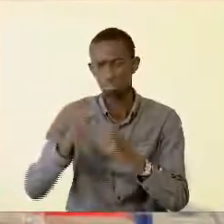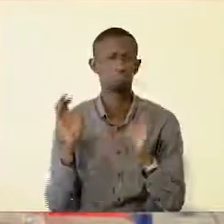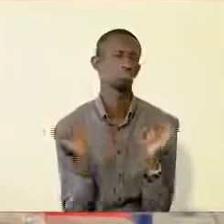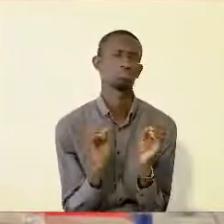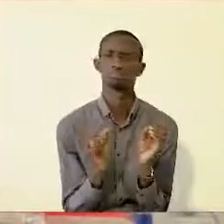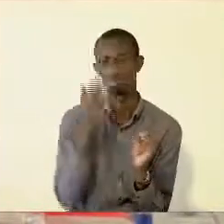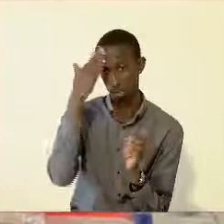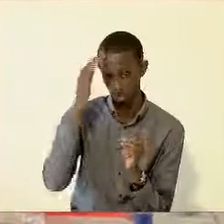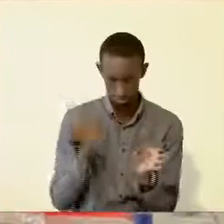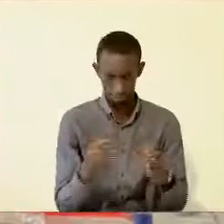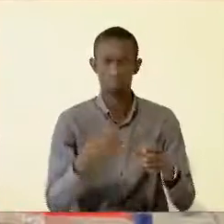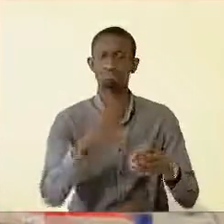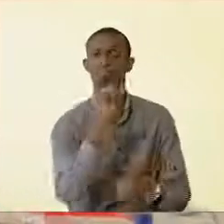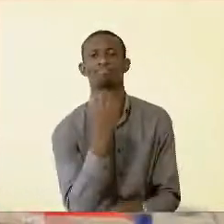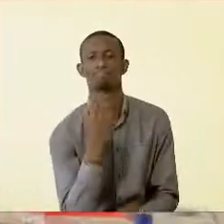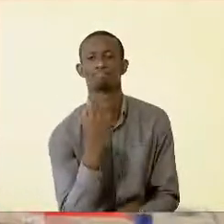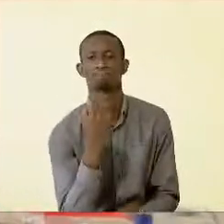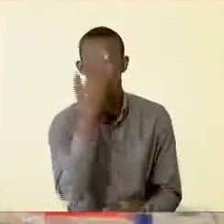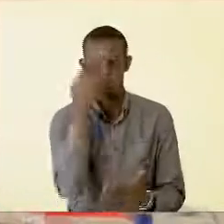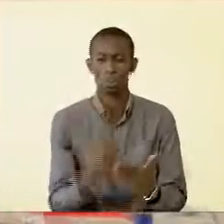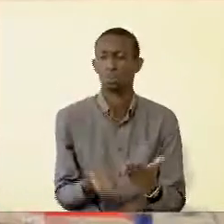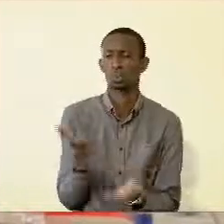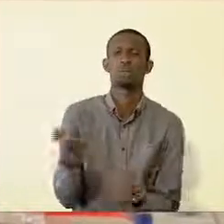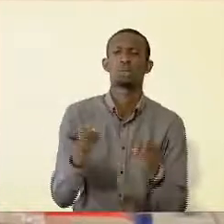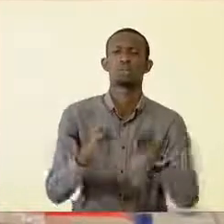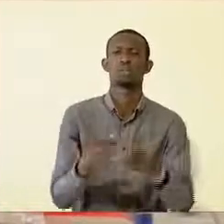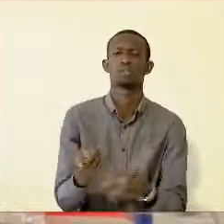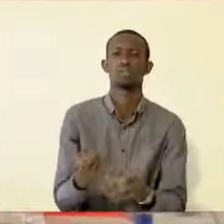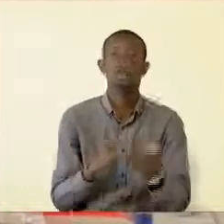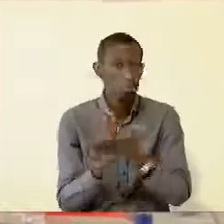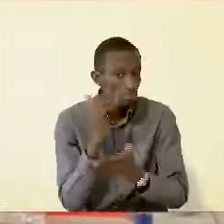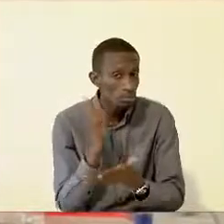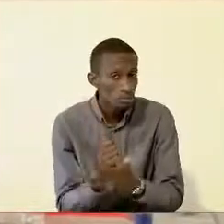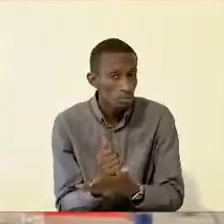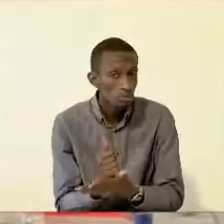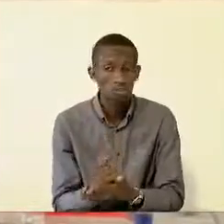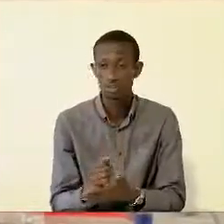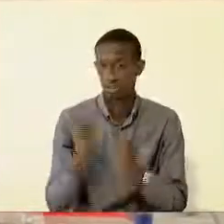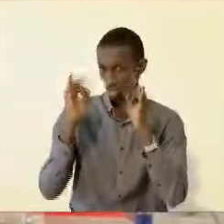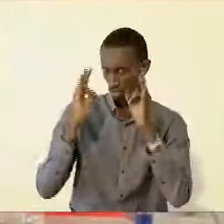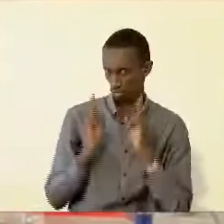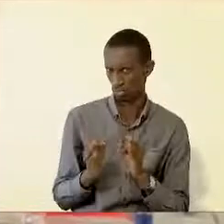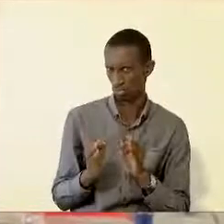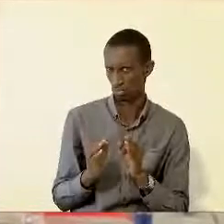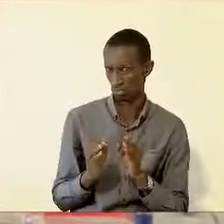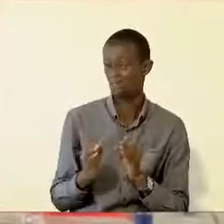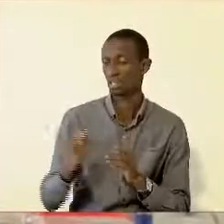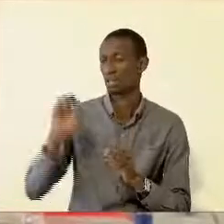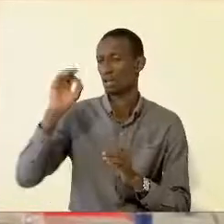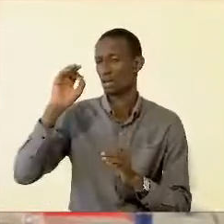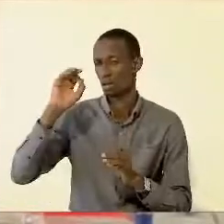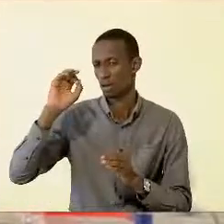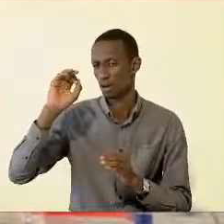group number 1. Why is it like that? It is because even though hydrogen is in that